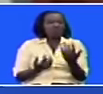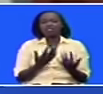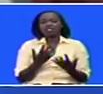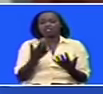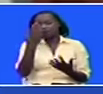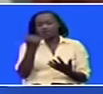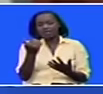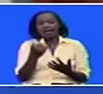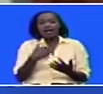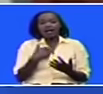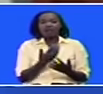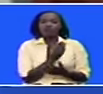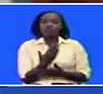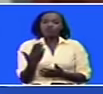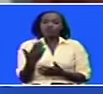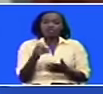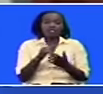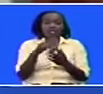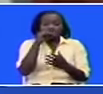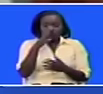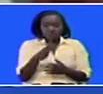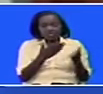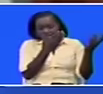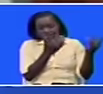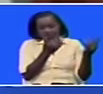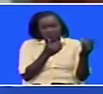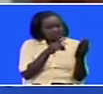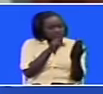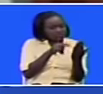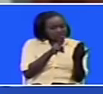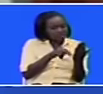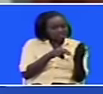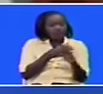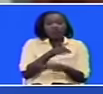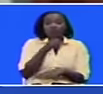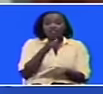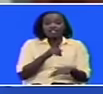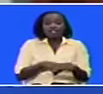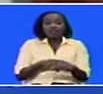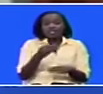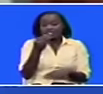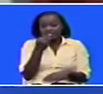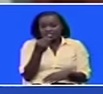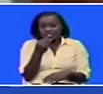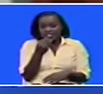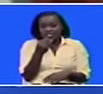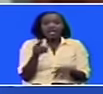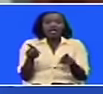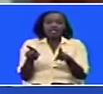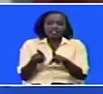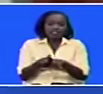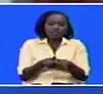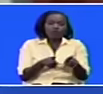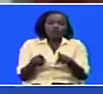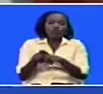have a document which the Speaker, or we expect that they'll go through the report over lunchtime as they eat their food. Also, they'll also